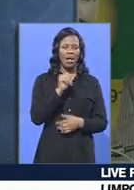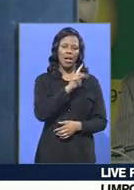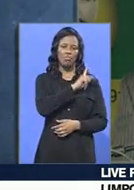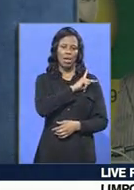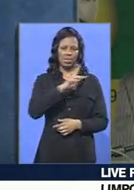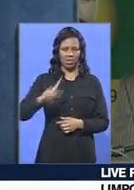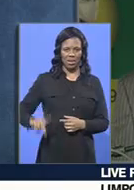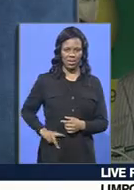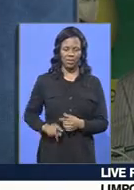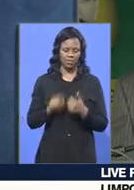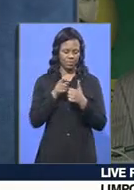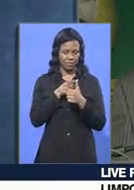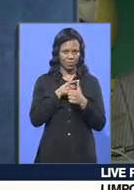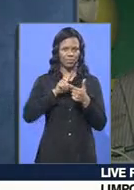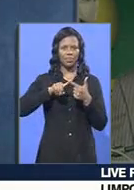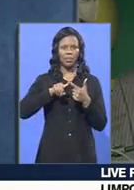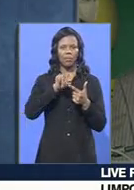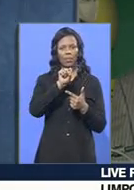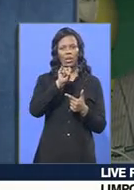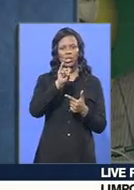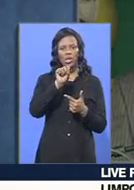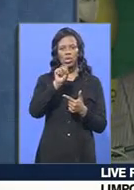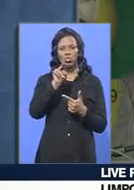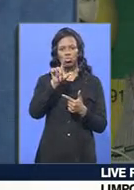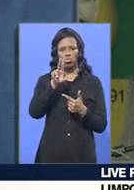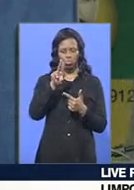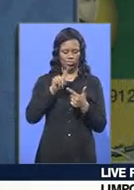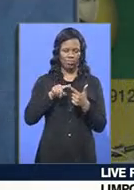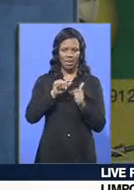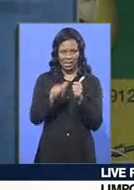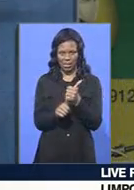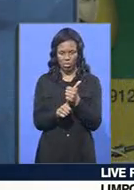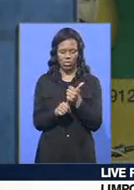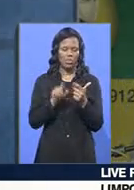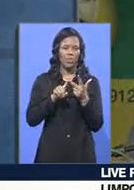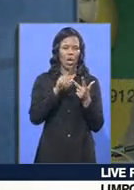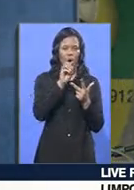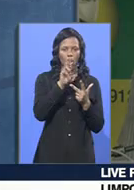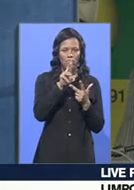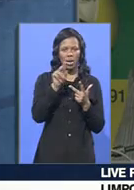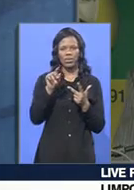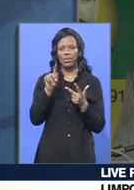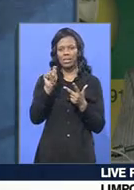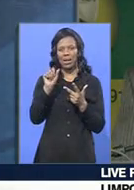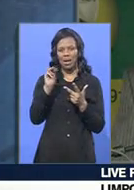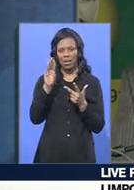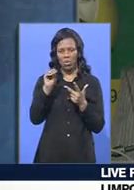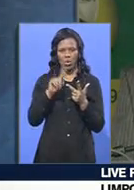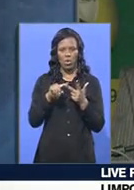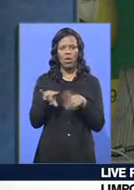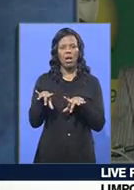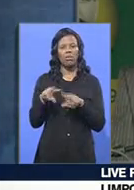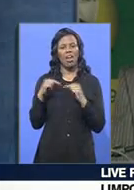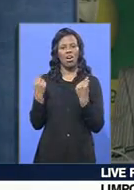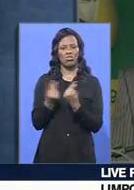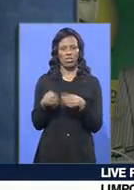Comrade Walter Sisulu as deputy president, Comrade OR as national chairperson, Comrade